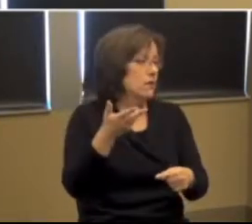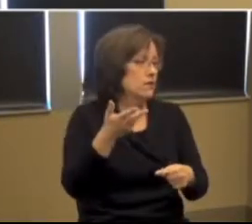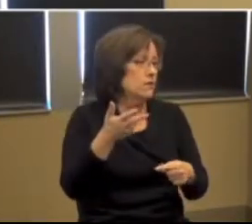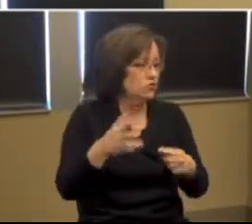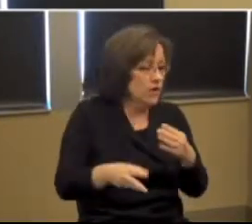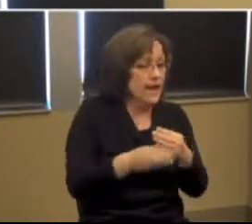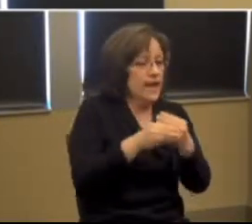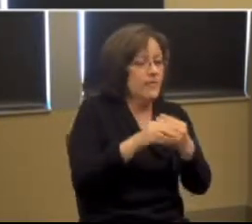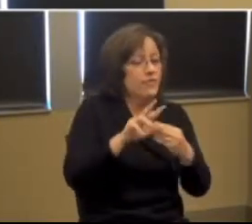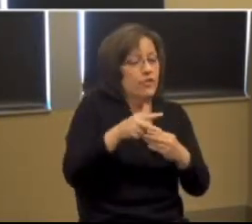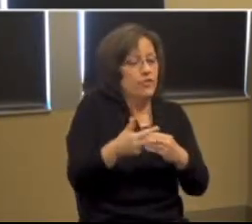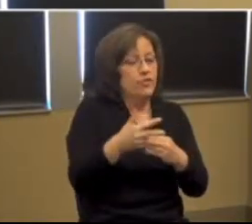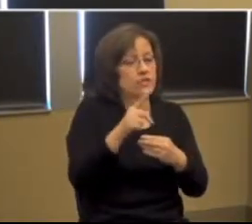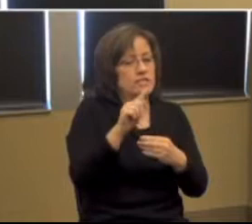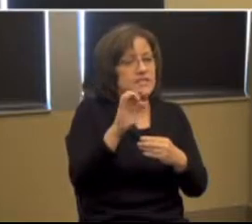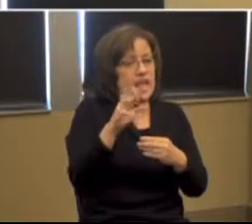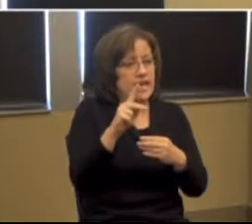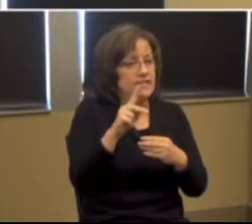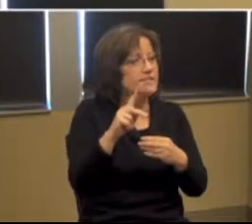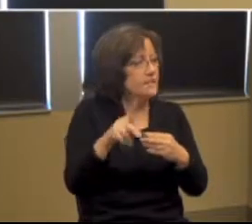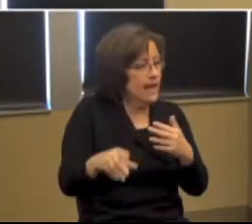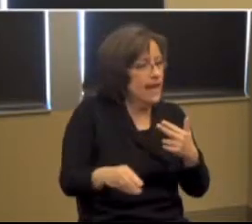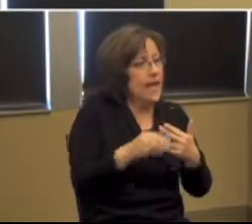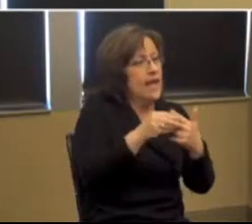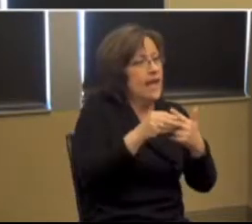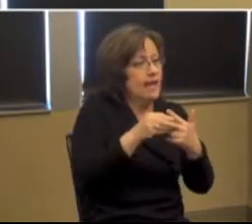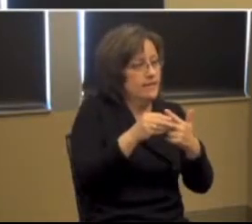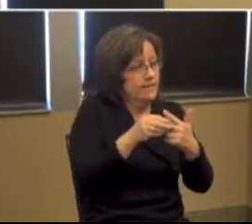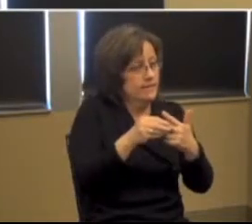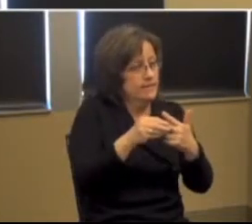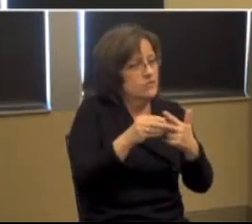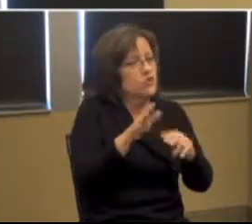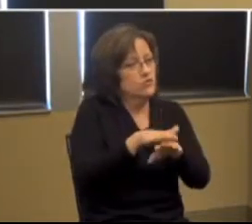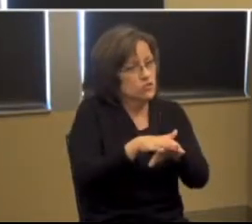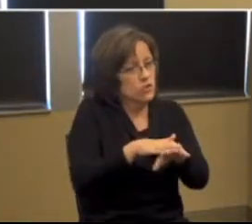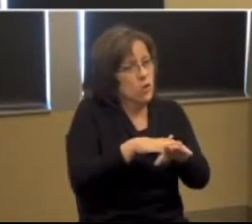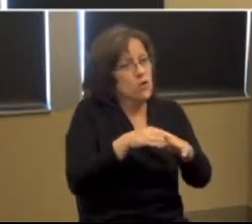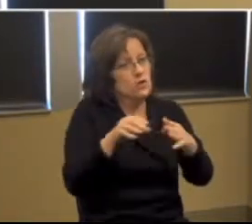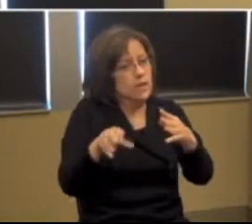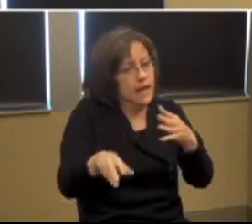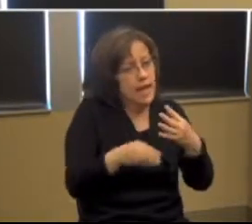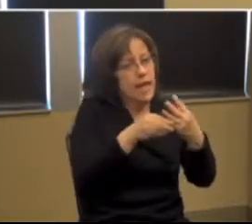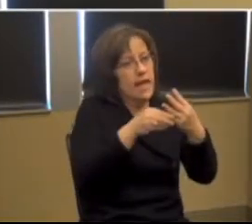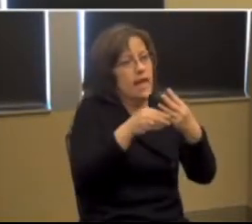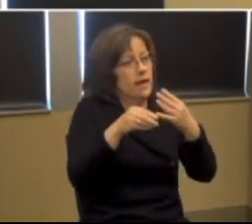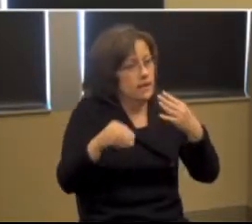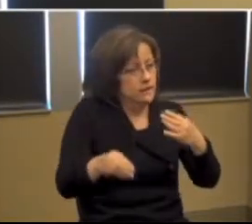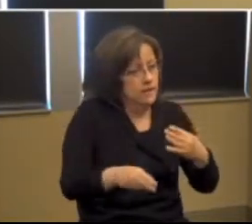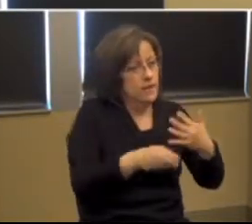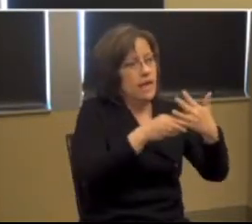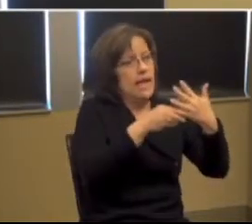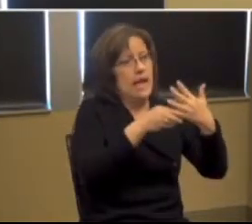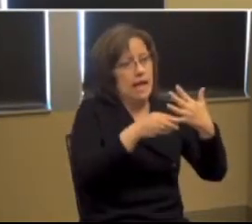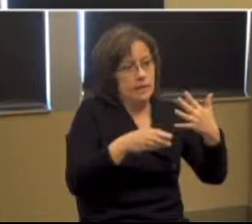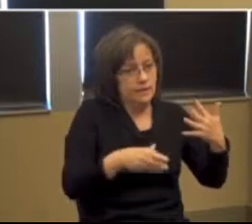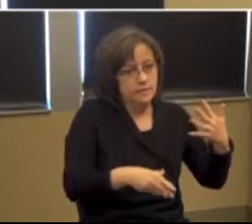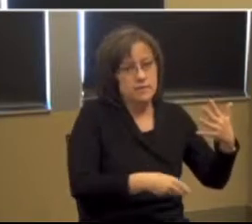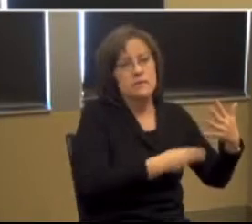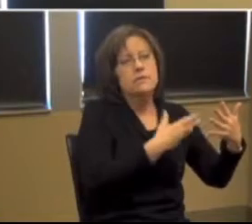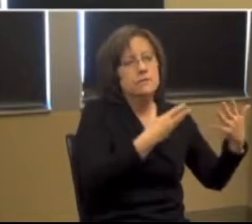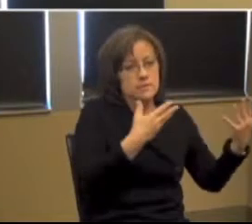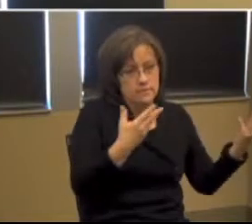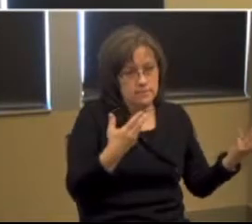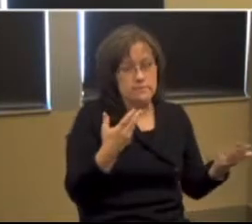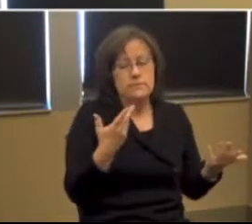add your 3rd task onto what that schedule looks like. So you slowly add in another activity or event that's going to